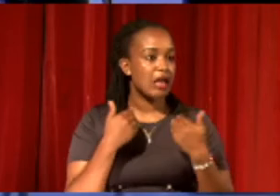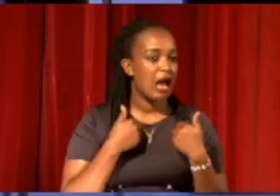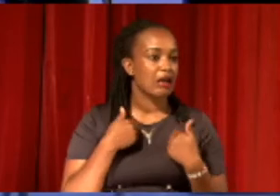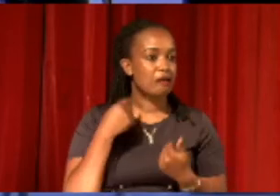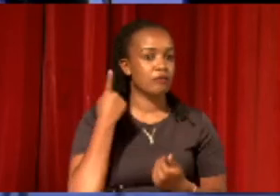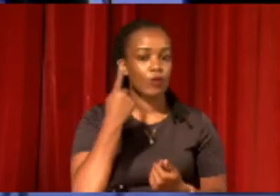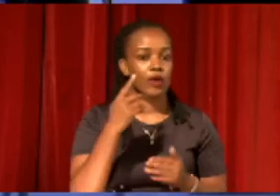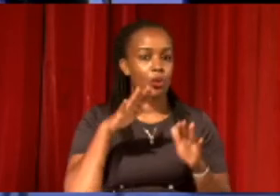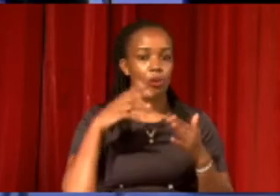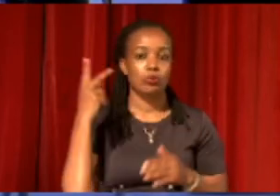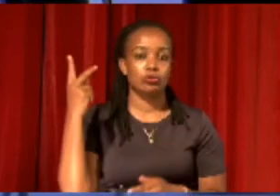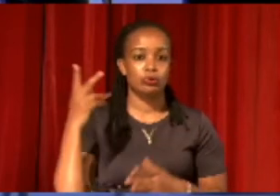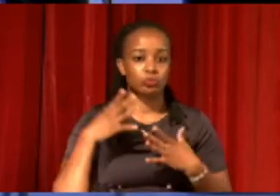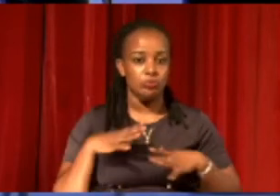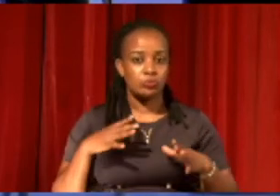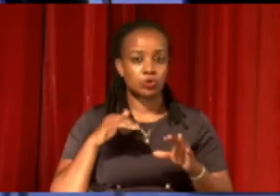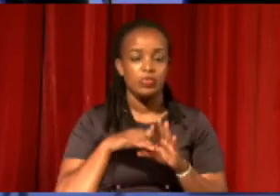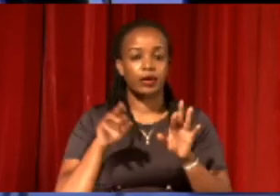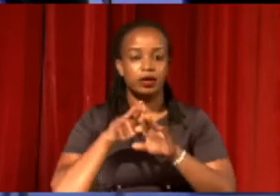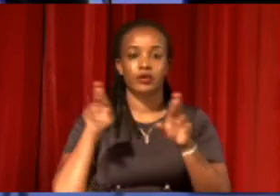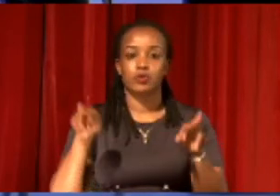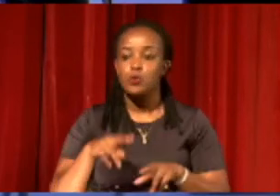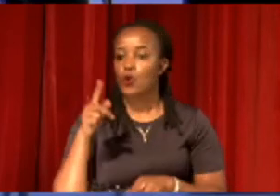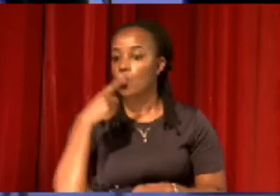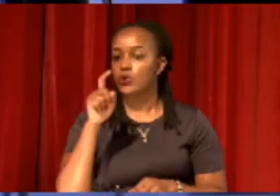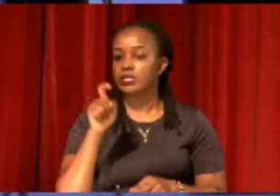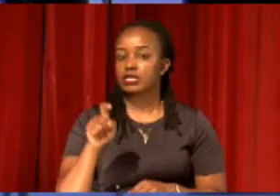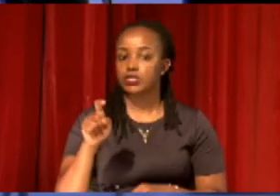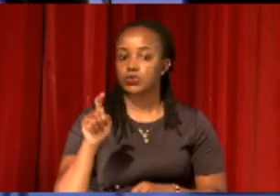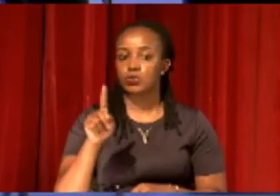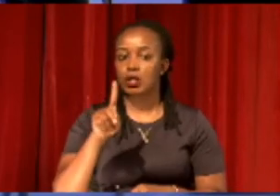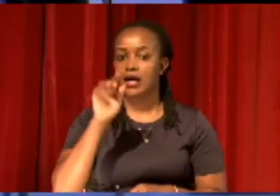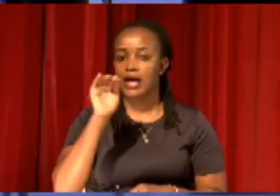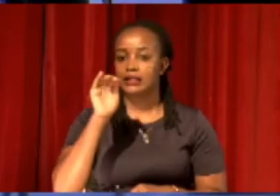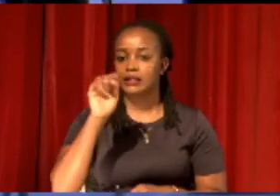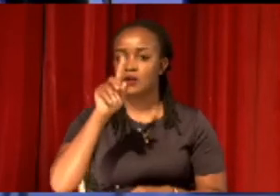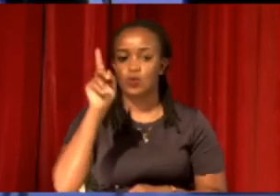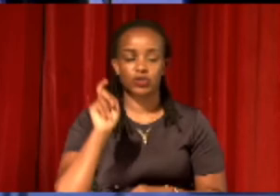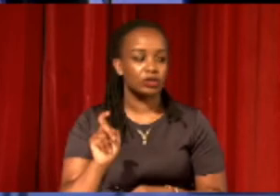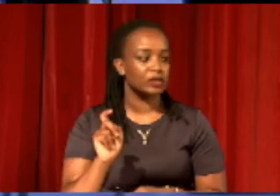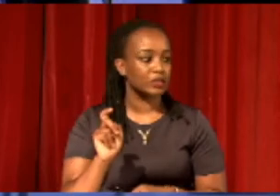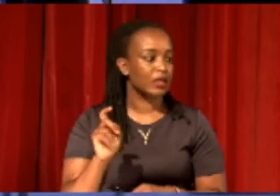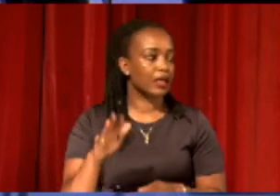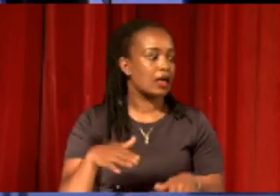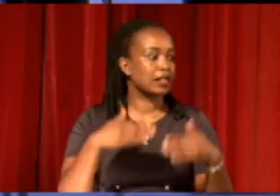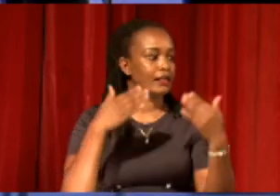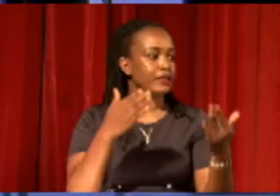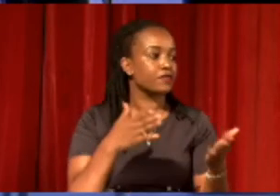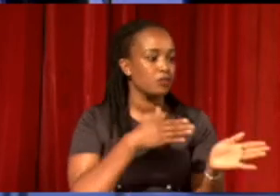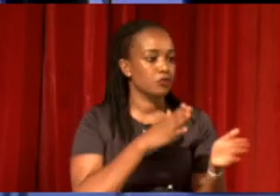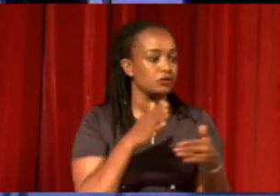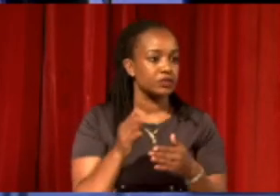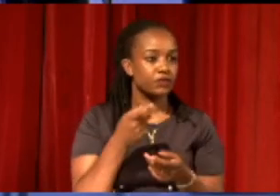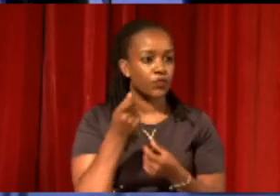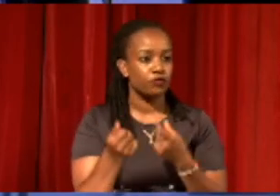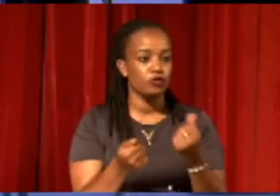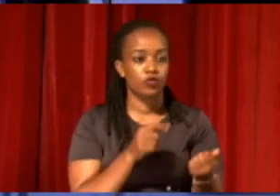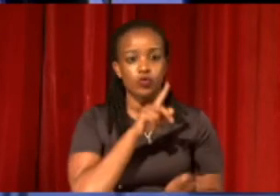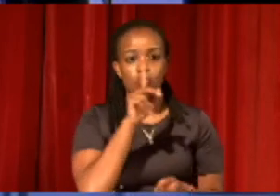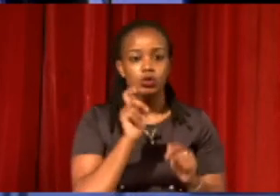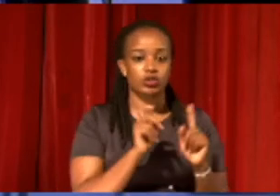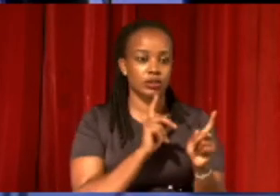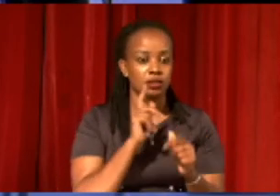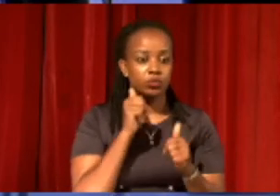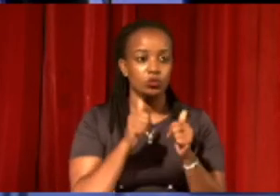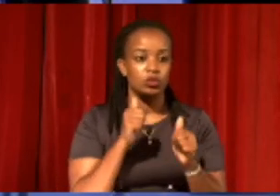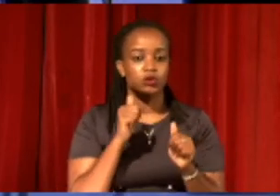in the room that would like to ask a question. I will give opportunity for a couple of questions that we can respond to, and